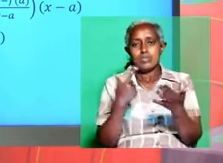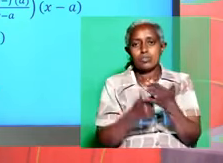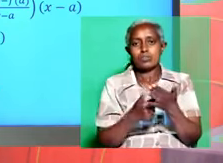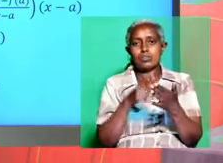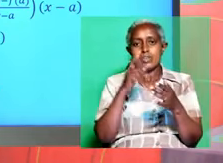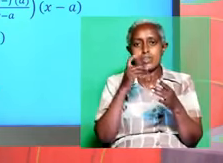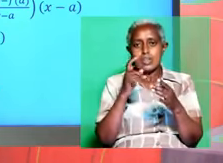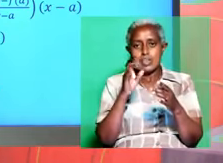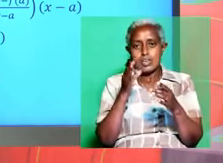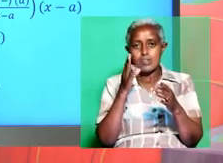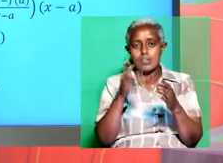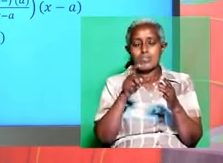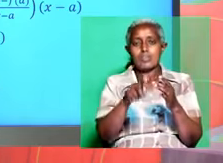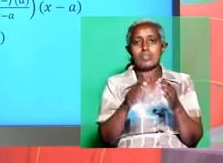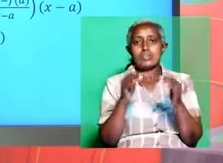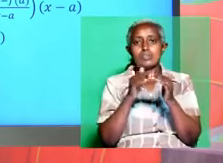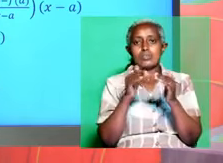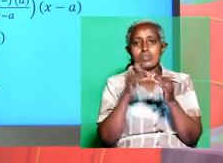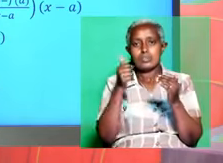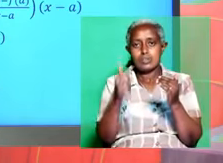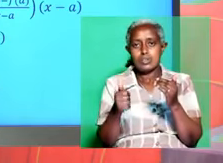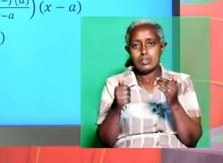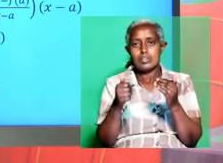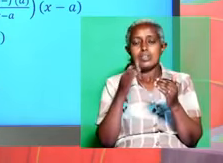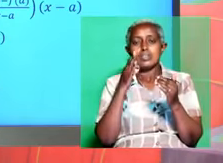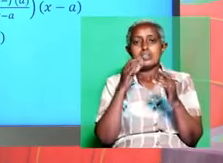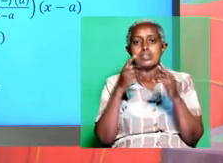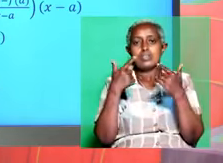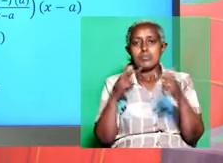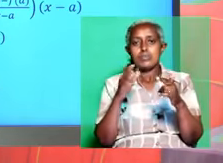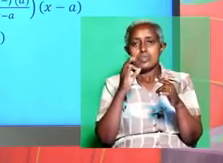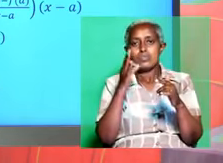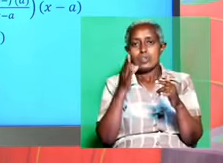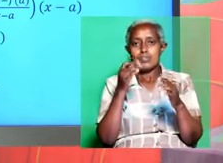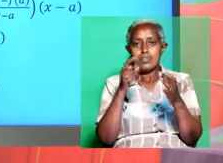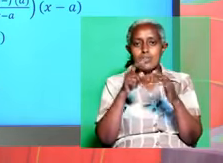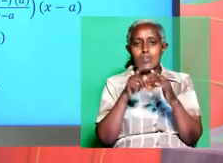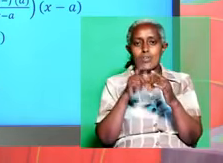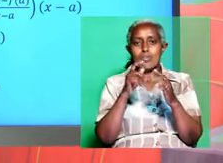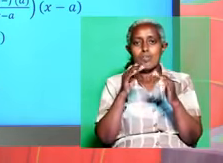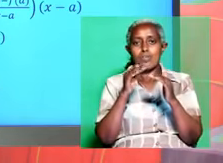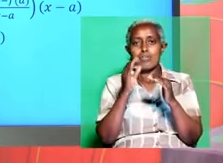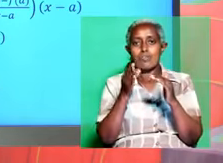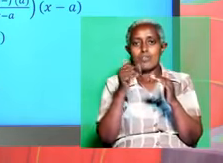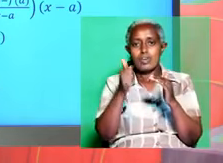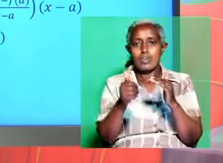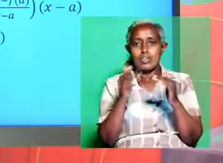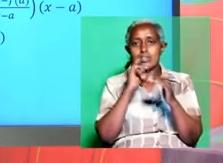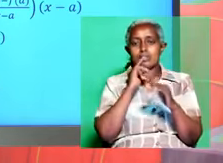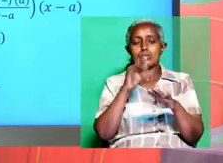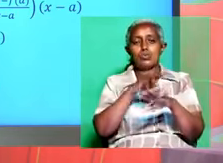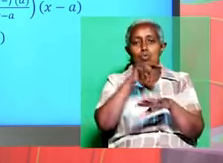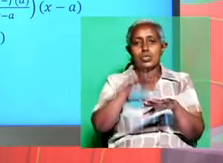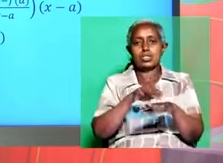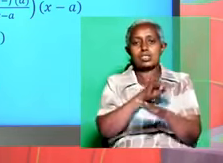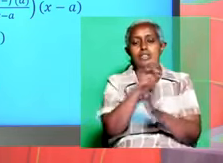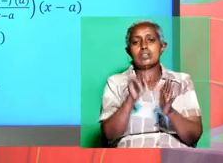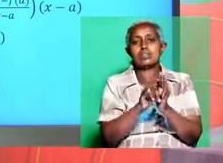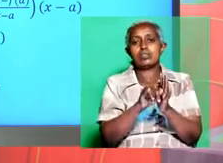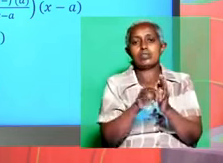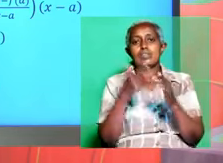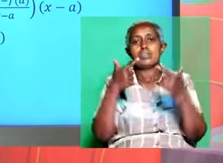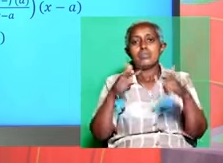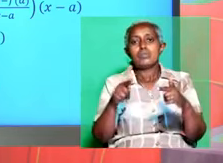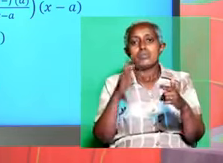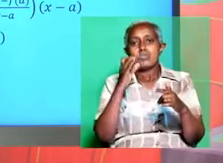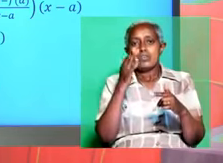where x approaches to a, is equal to the limit of f of a, since f of a is constant, it's itself. Therefore, the limit of f of